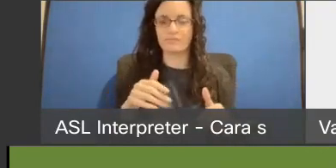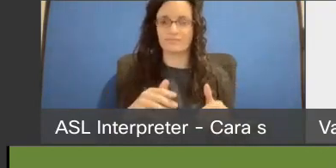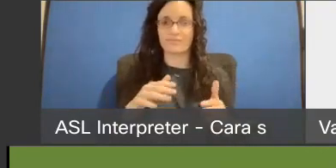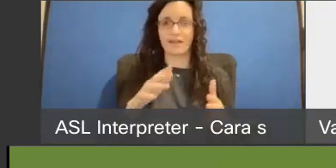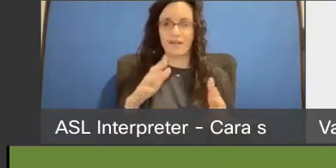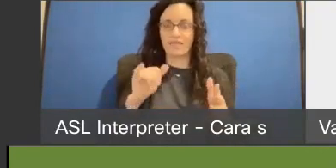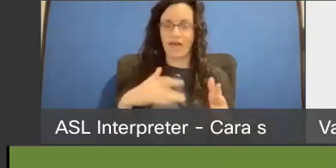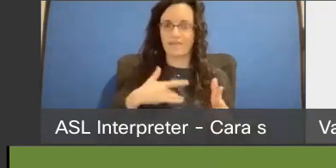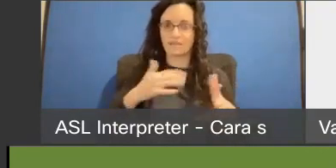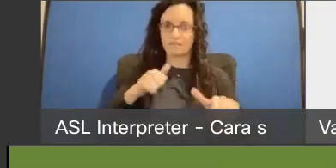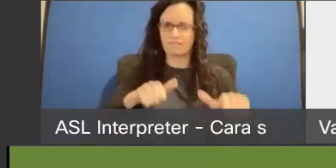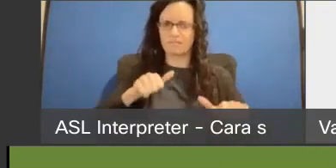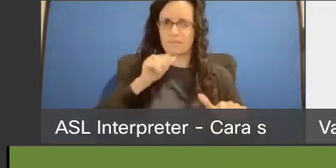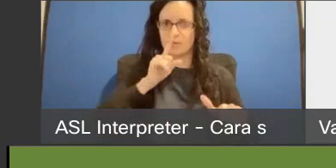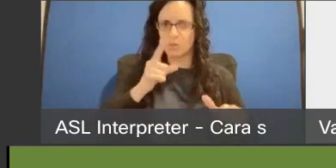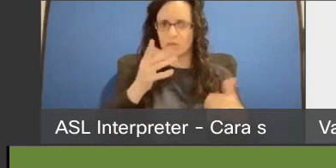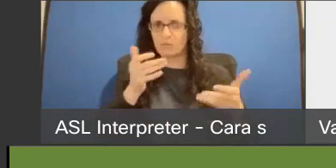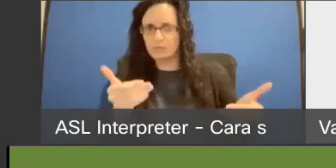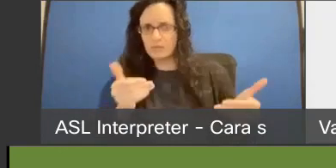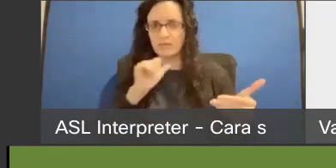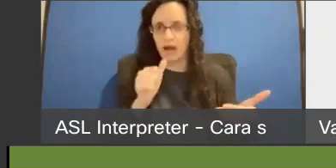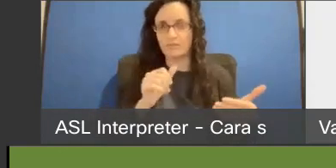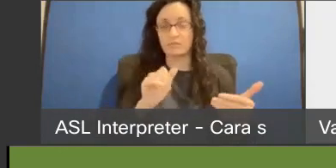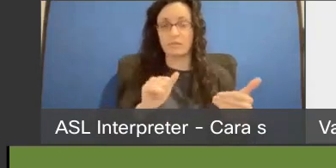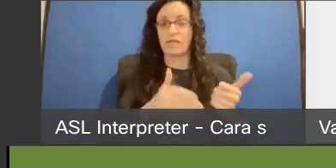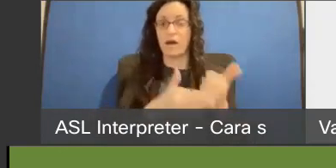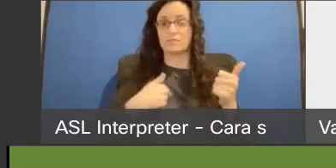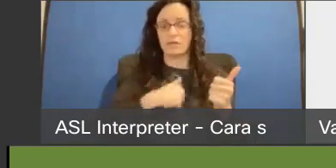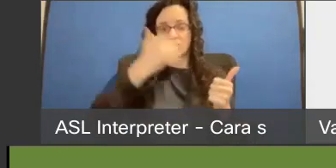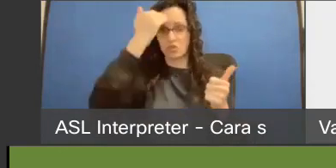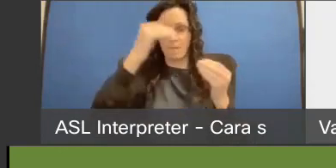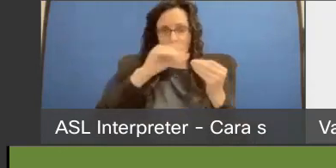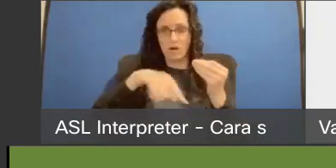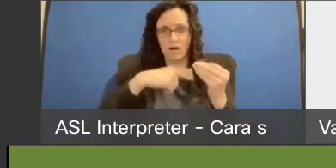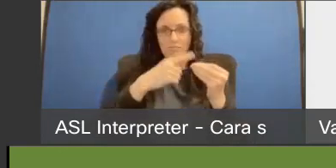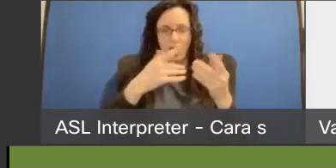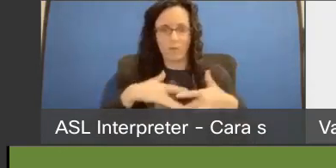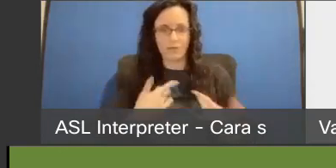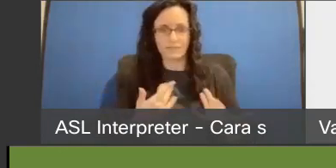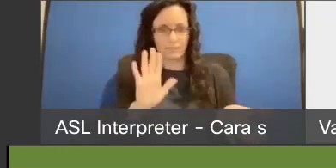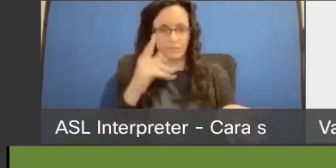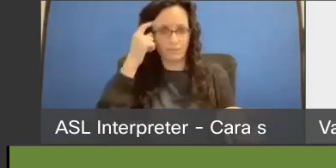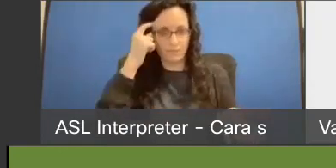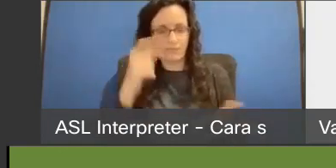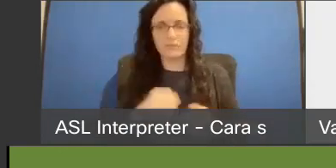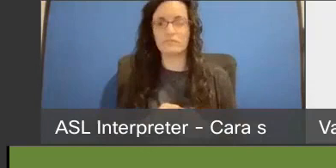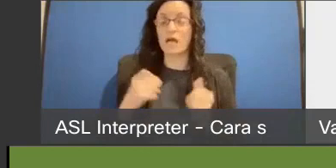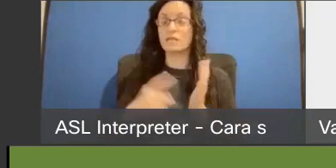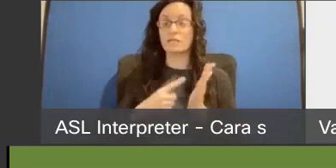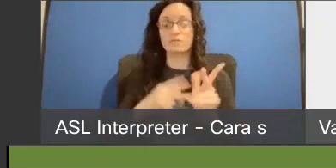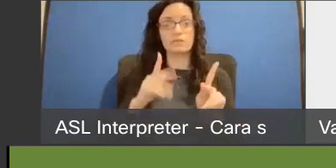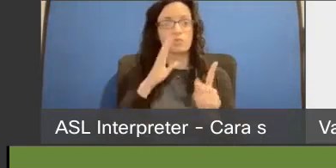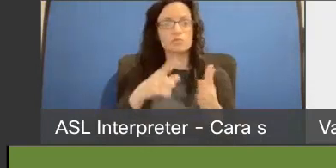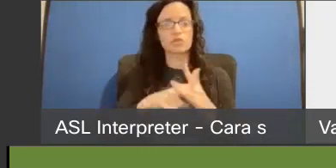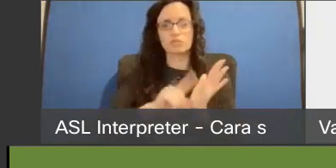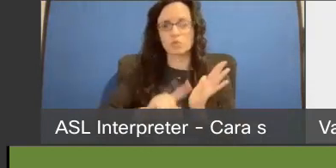suicide. And that lets us know. Sometimes people will start engaging in preparations. They'll start doing a little research online.